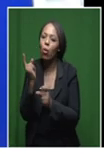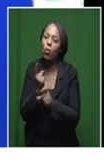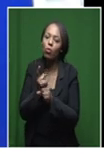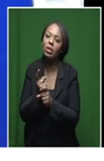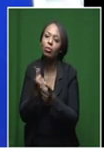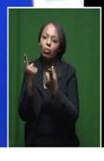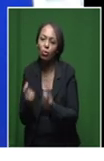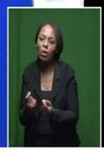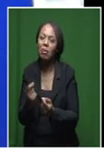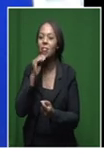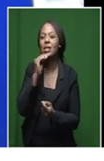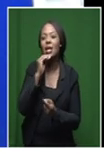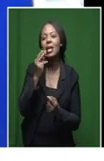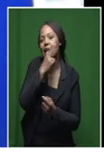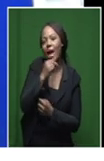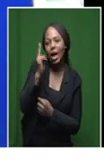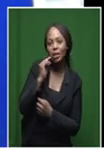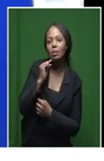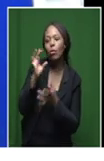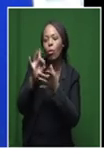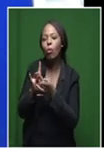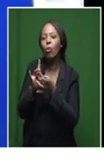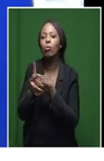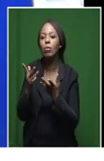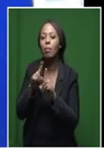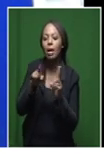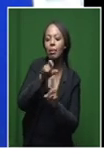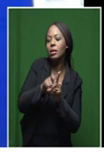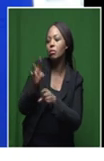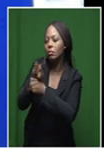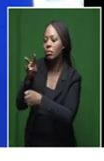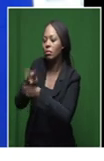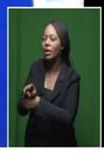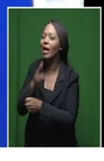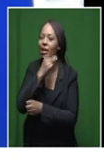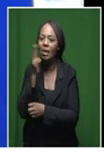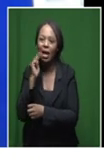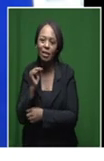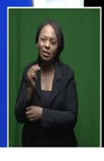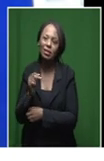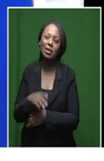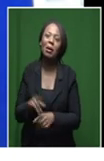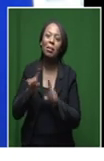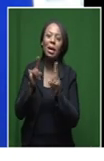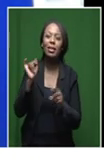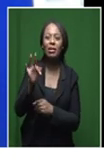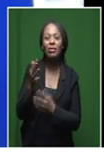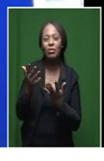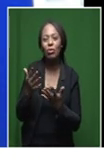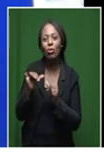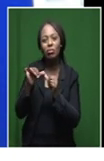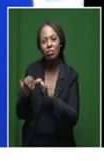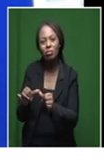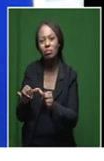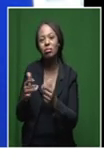of living. You don't have to uproot your entire life. I mean, sometimes it's really necessary, but if you are able to carry on living